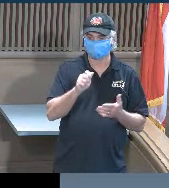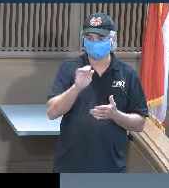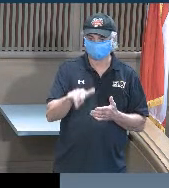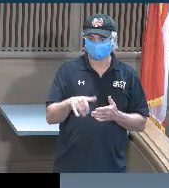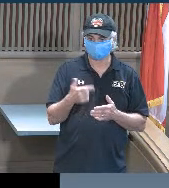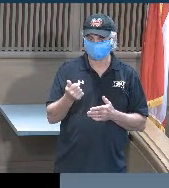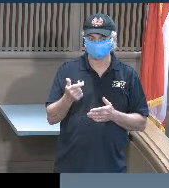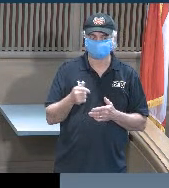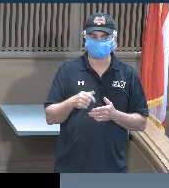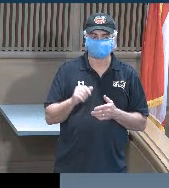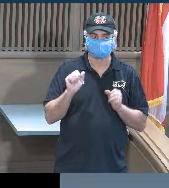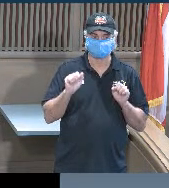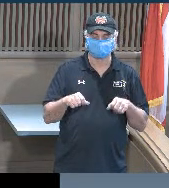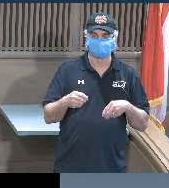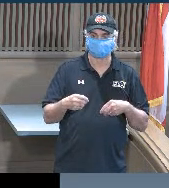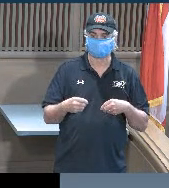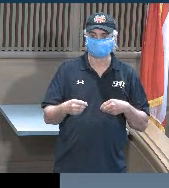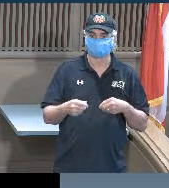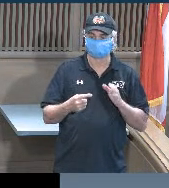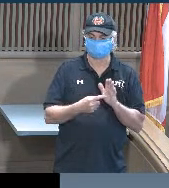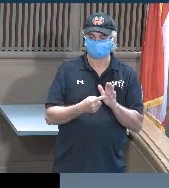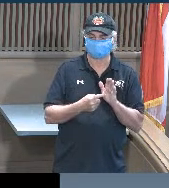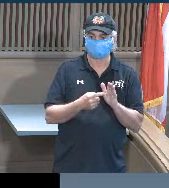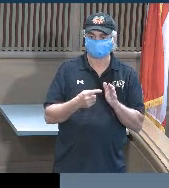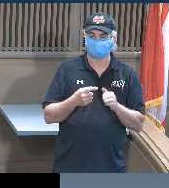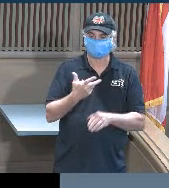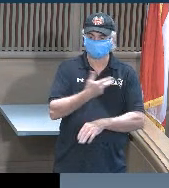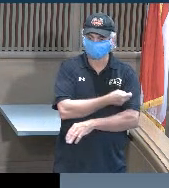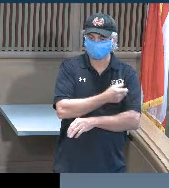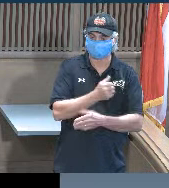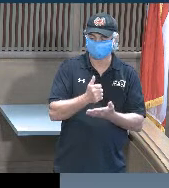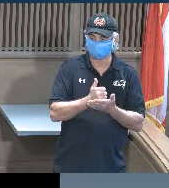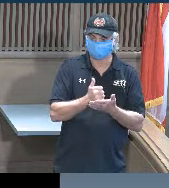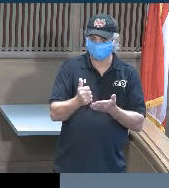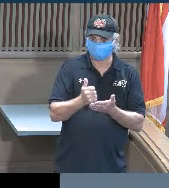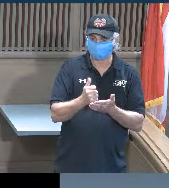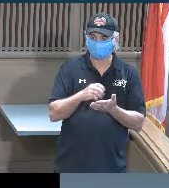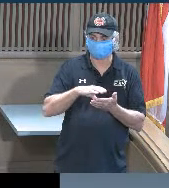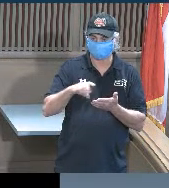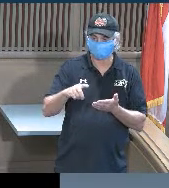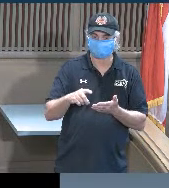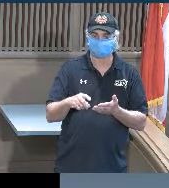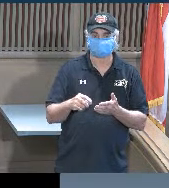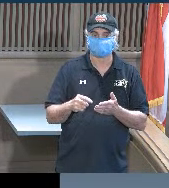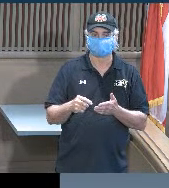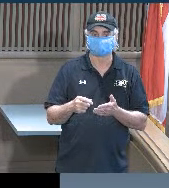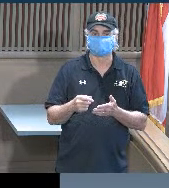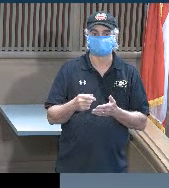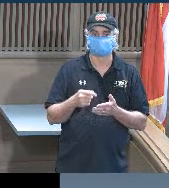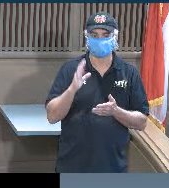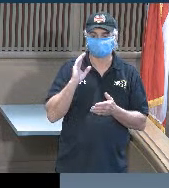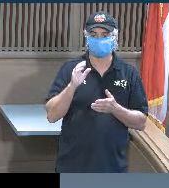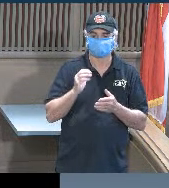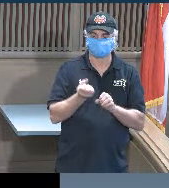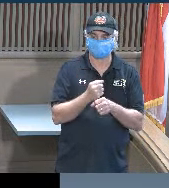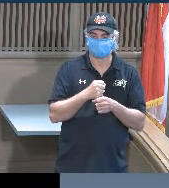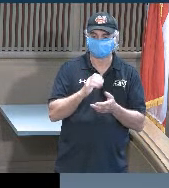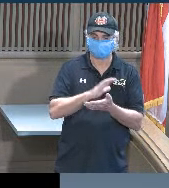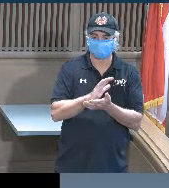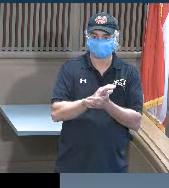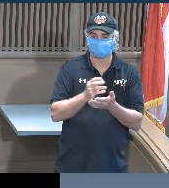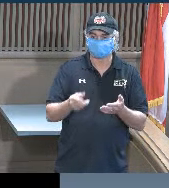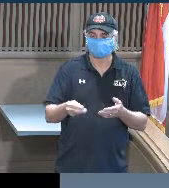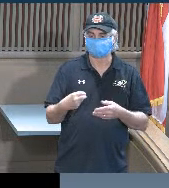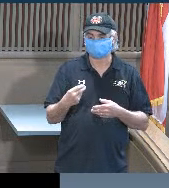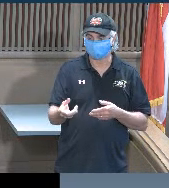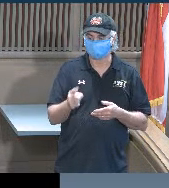everything, you'll present your vaccine card, you'll present your residency form to the finance staff, they will complete the paperwork, they will issue